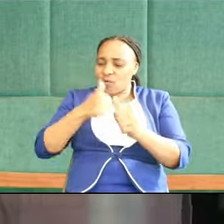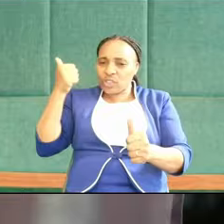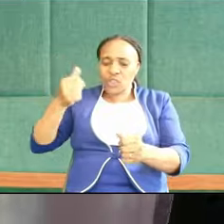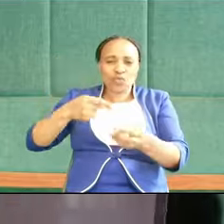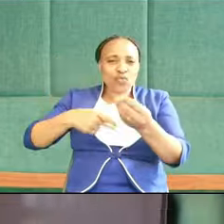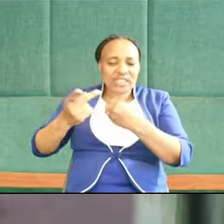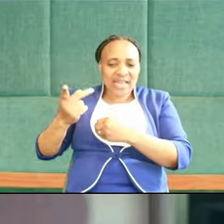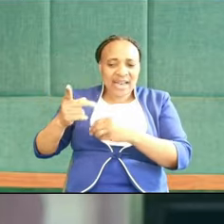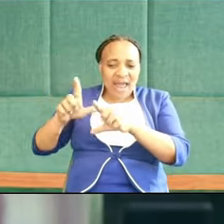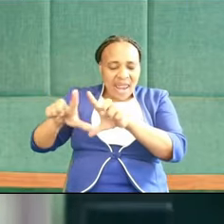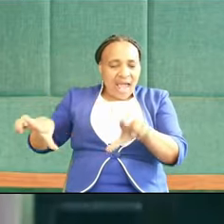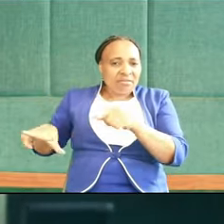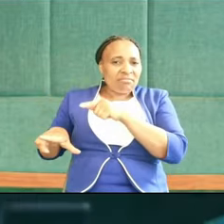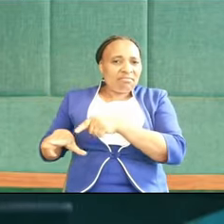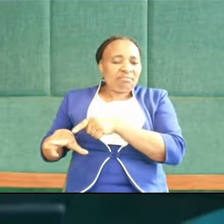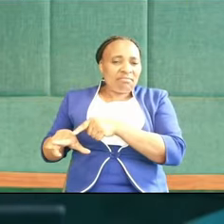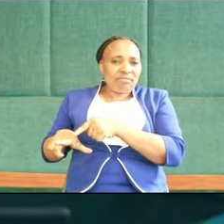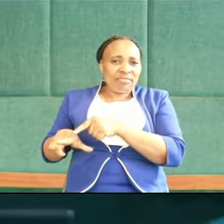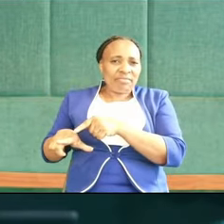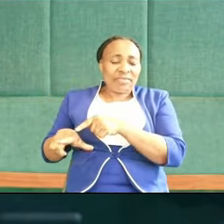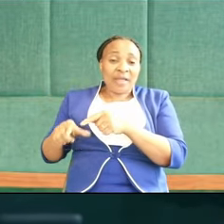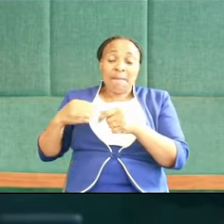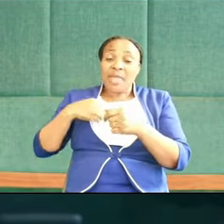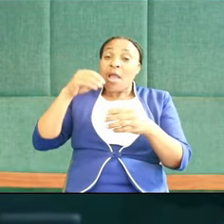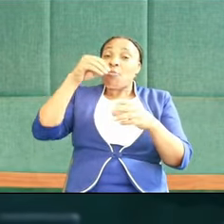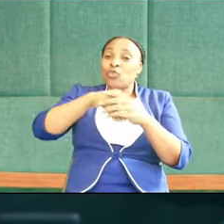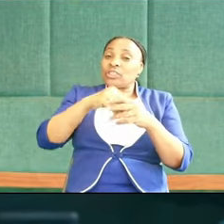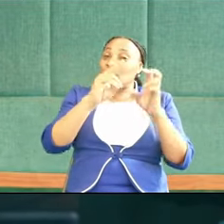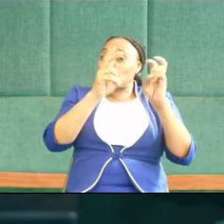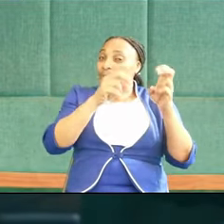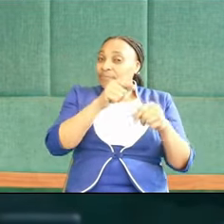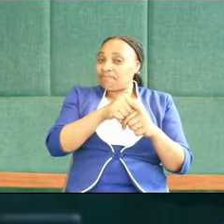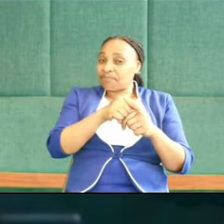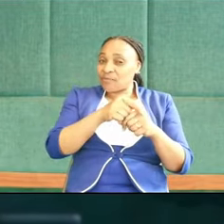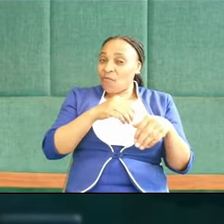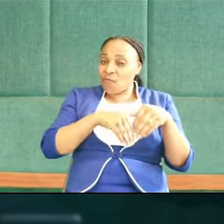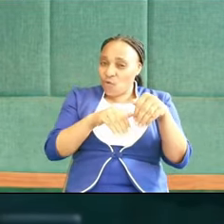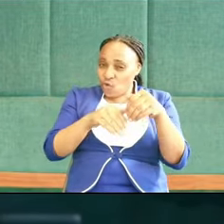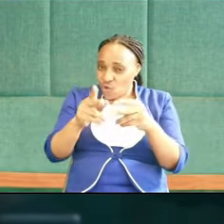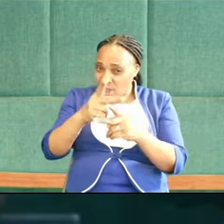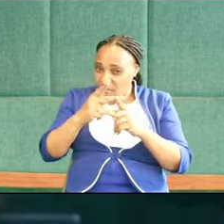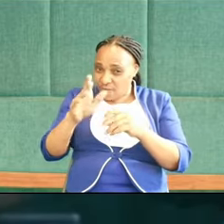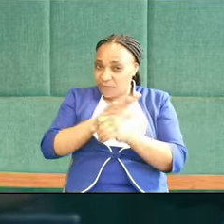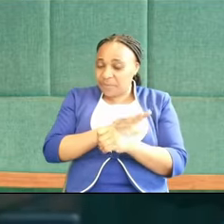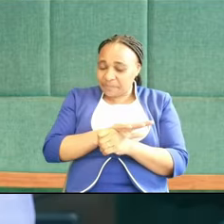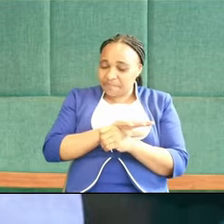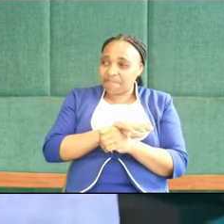a piece of land. I am putting this in context. Follow me very carefully.